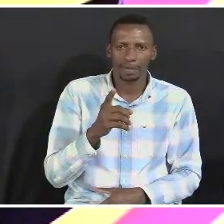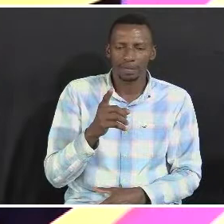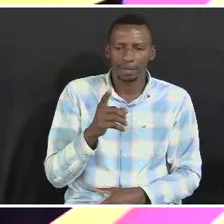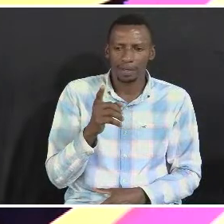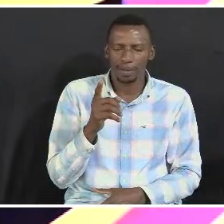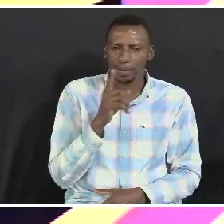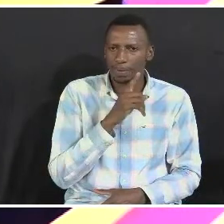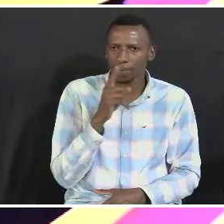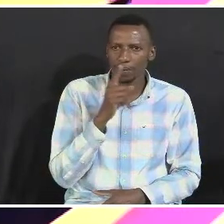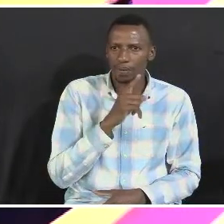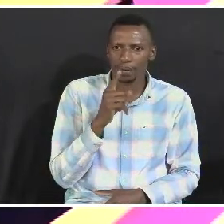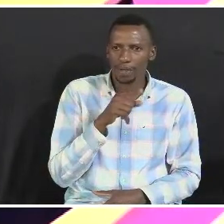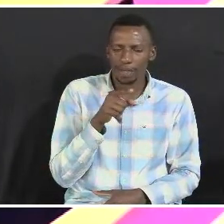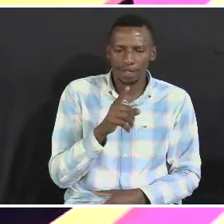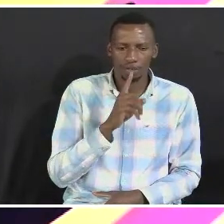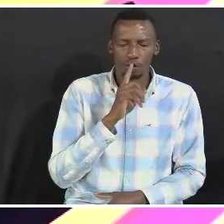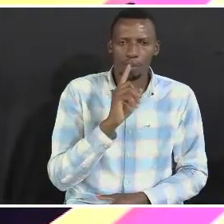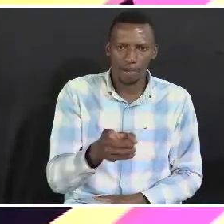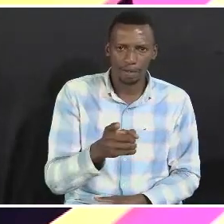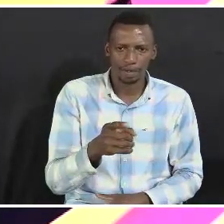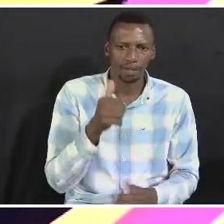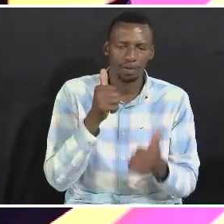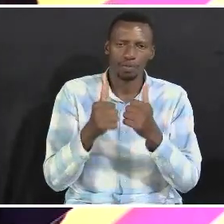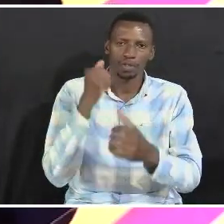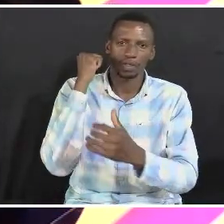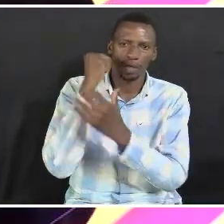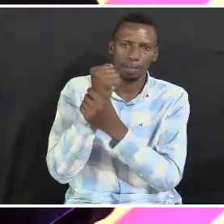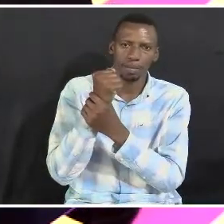A command that Abraham never expected.